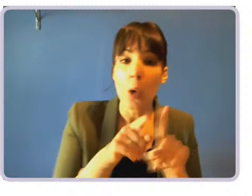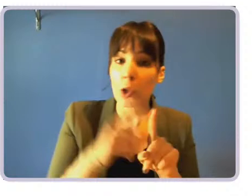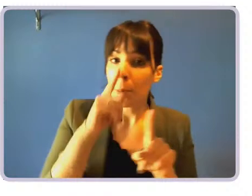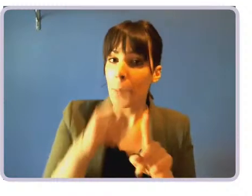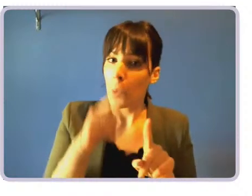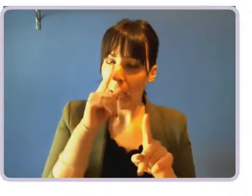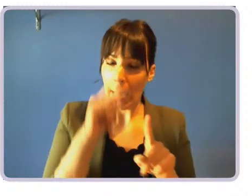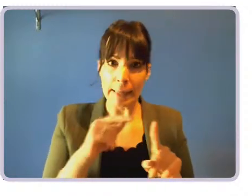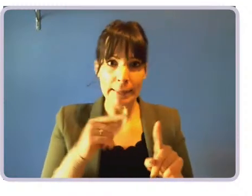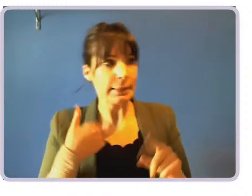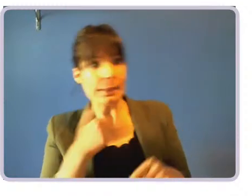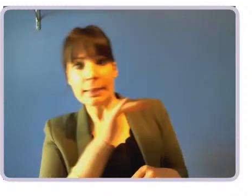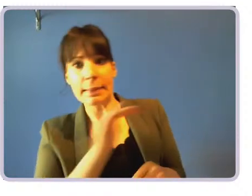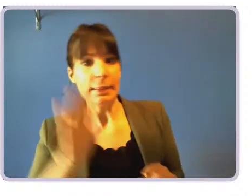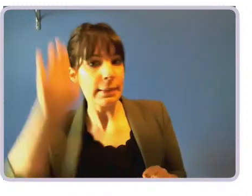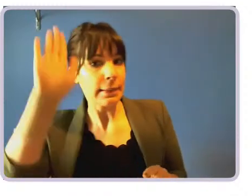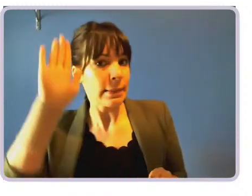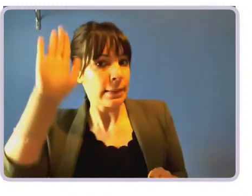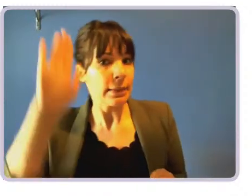ensure the people on the register